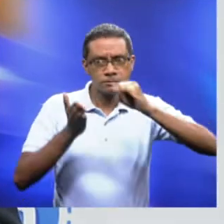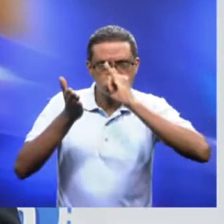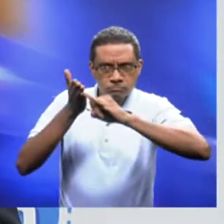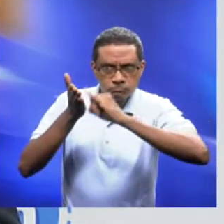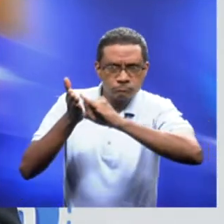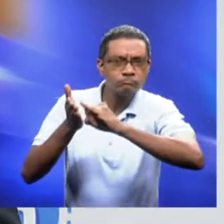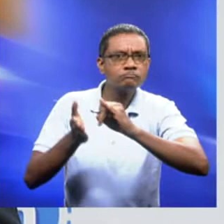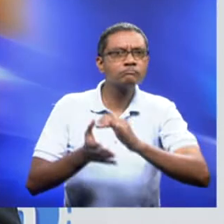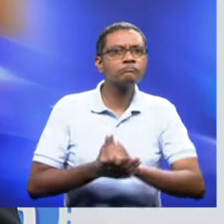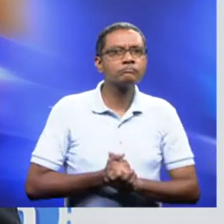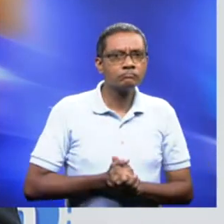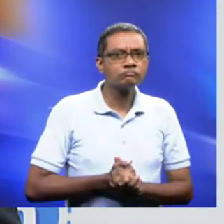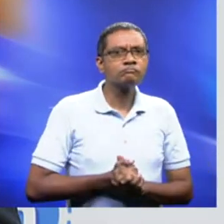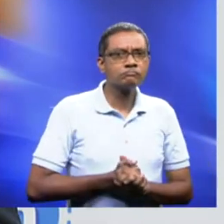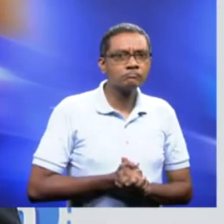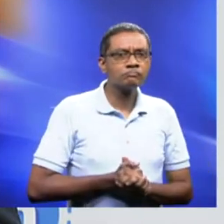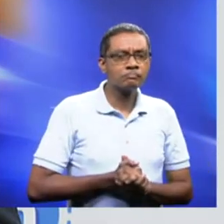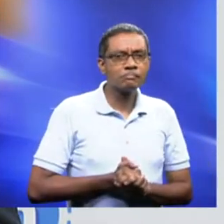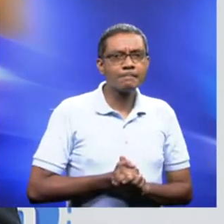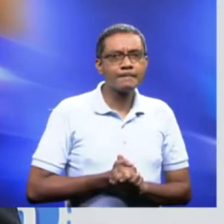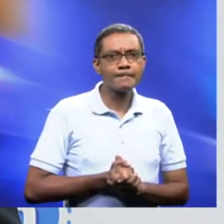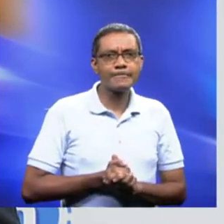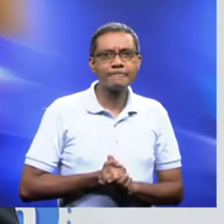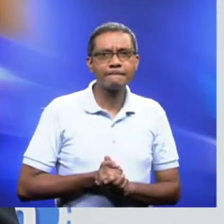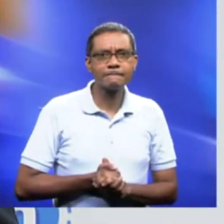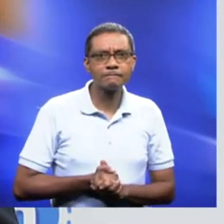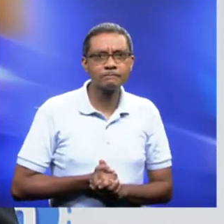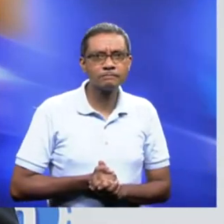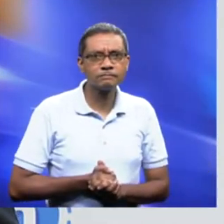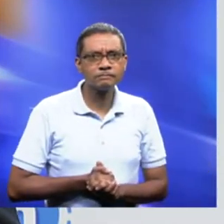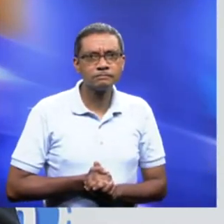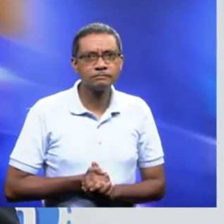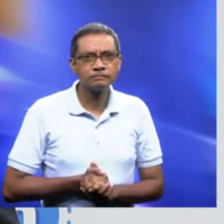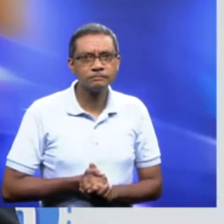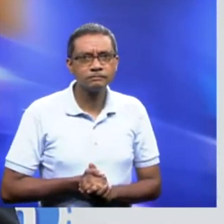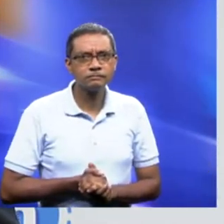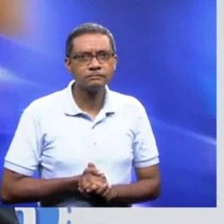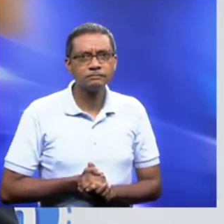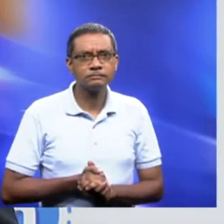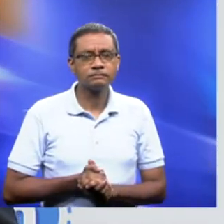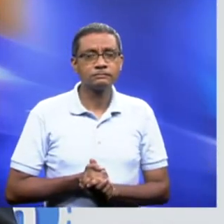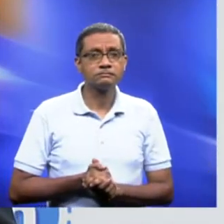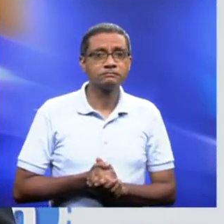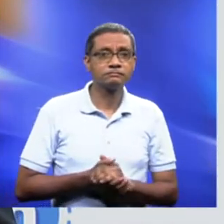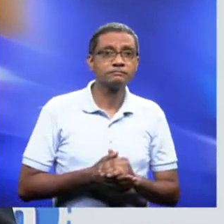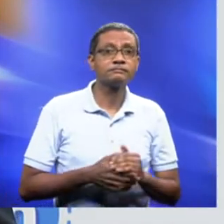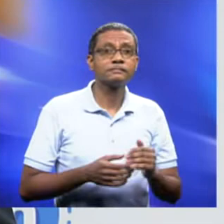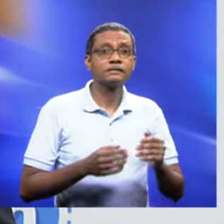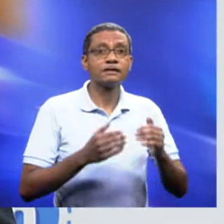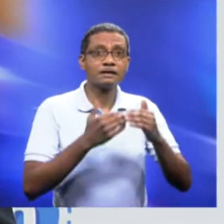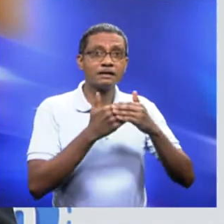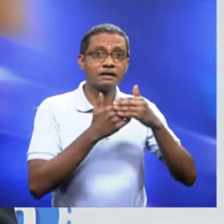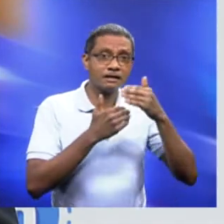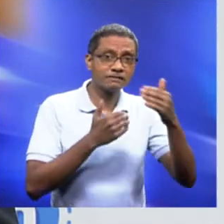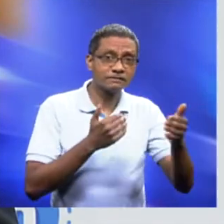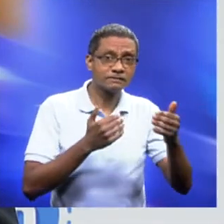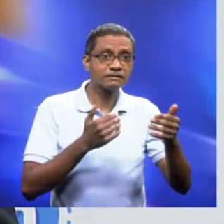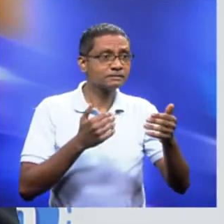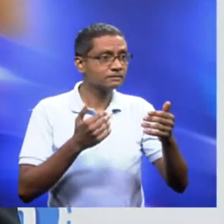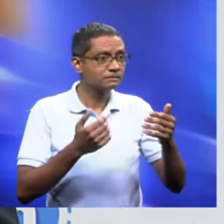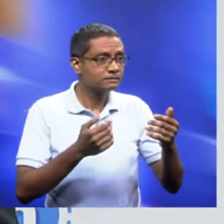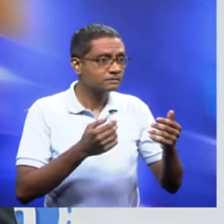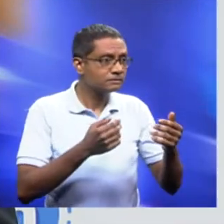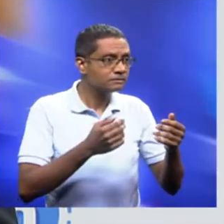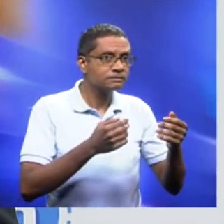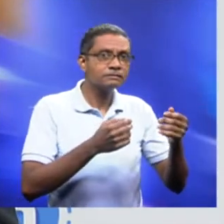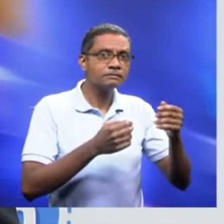jump off from the place where, from after they come through, they say malware, the Trojans and whatnot, we are